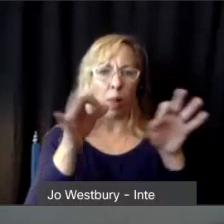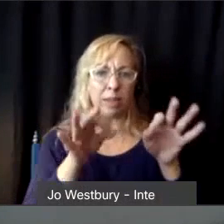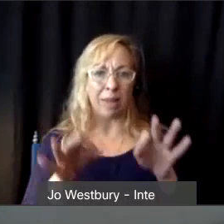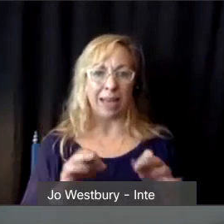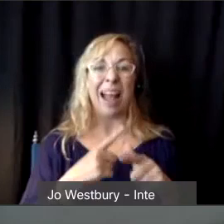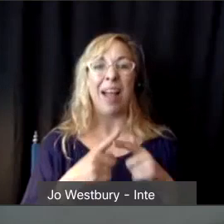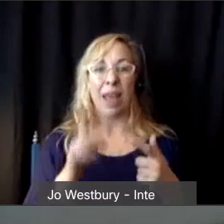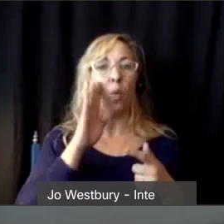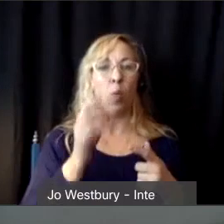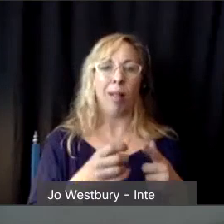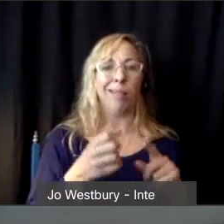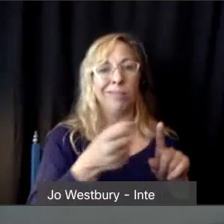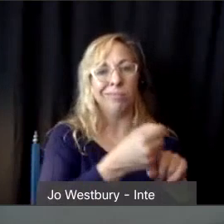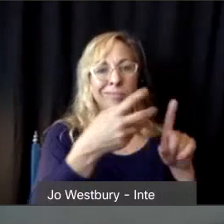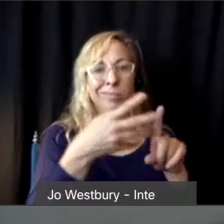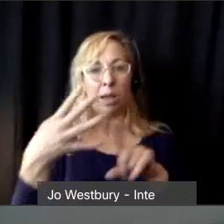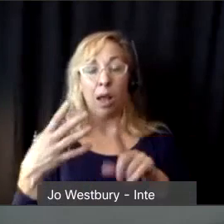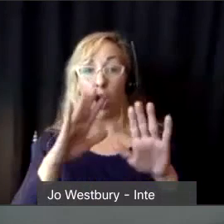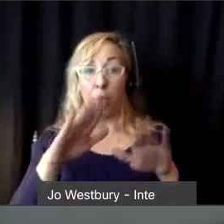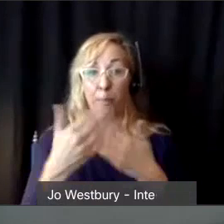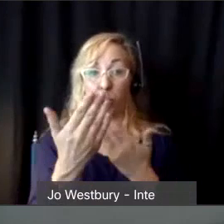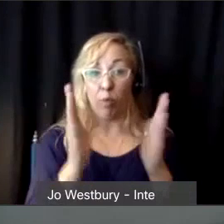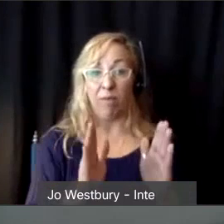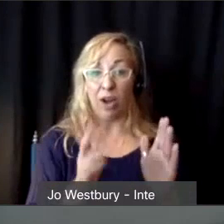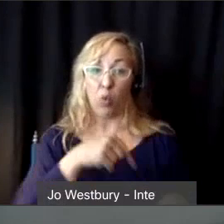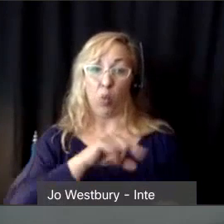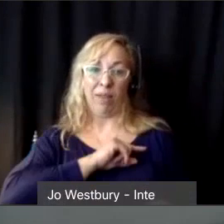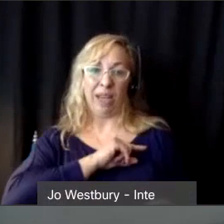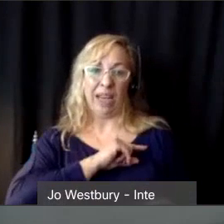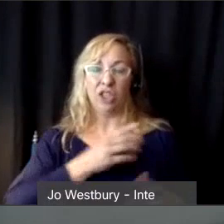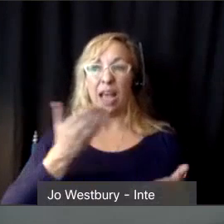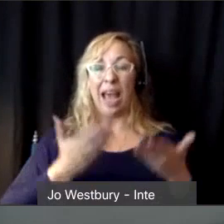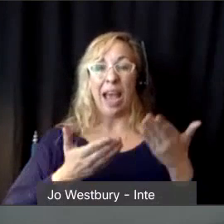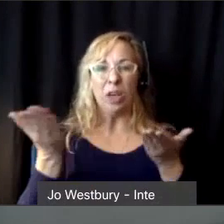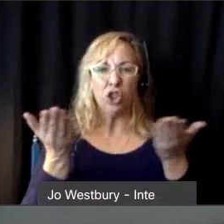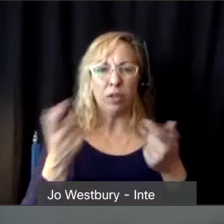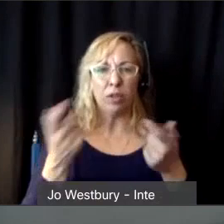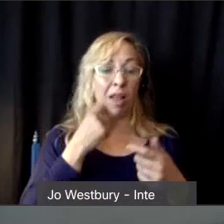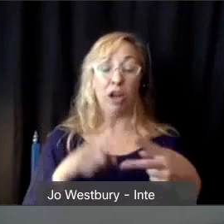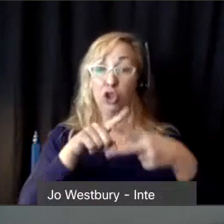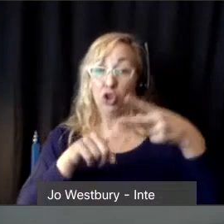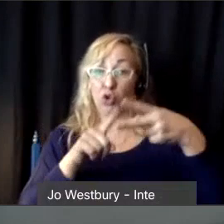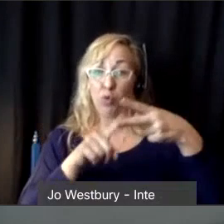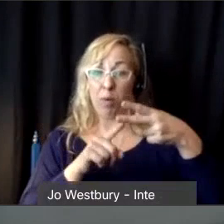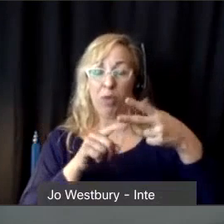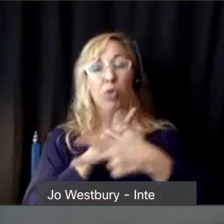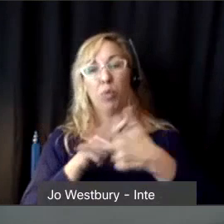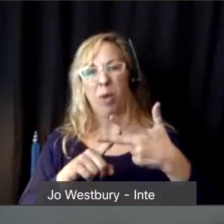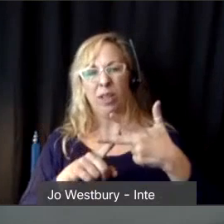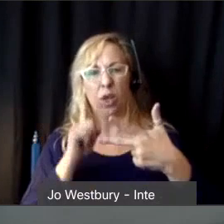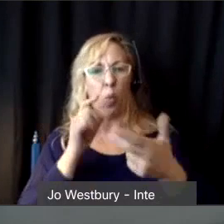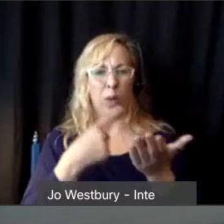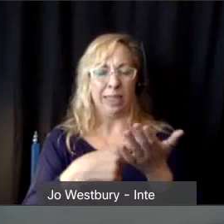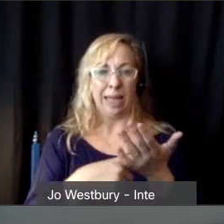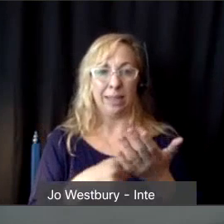provider qualifications and what services. There's 3 parts to assistive technology, and we'll talk about those 3 parts. But I just want to give you guys